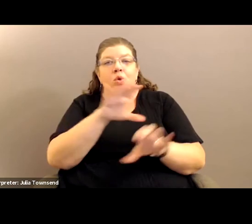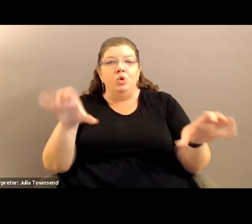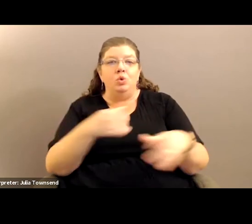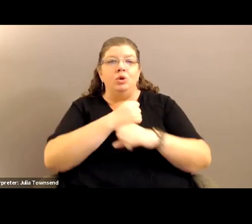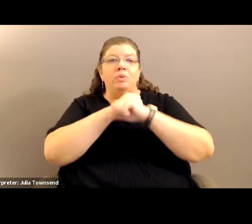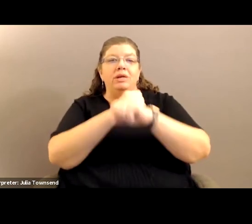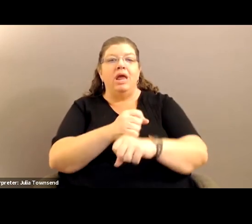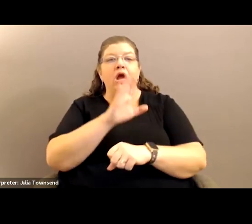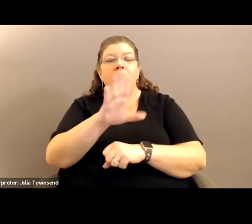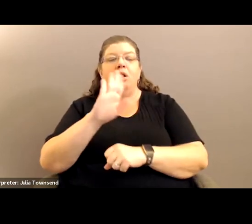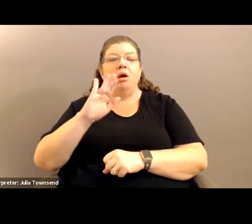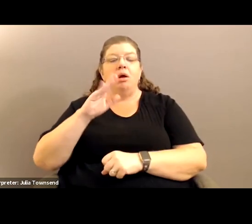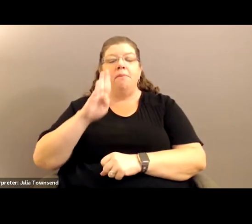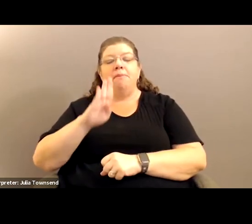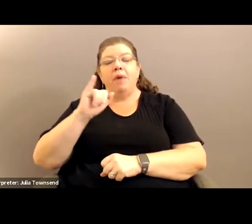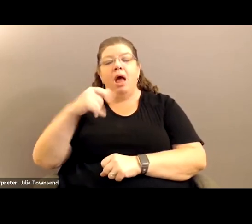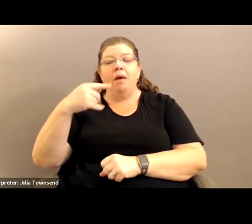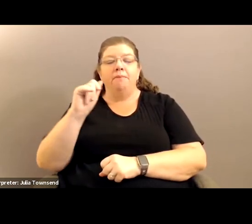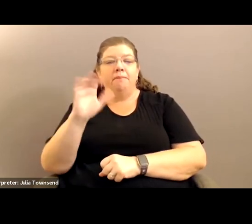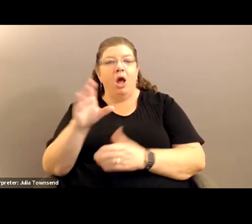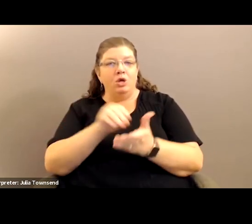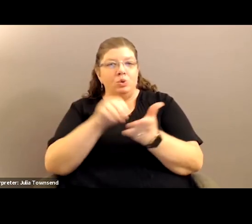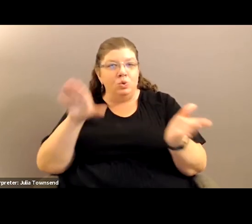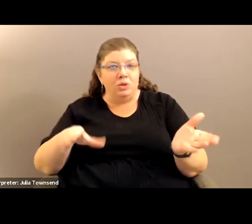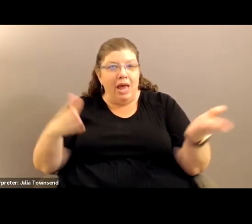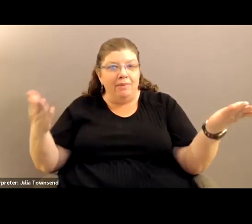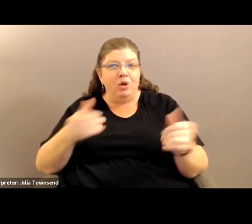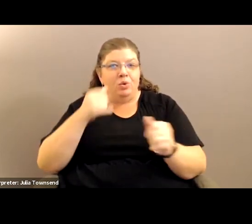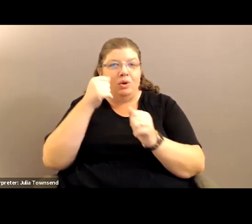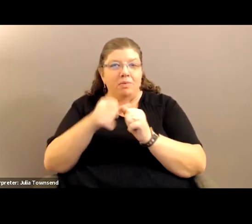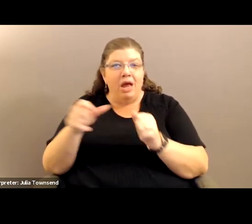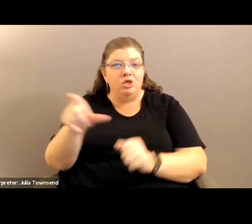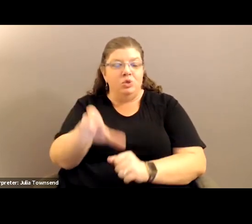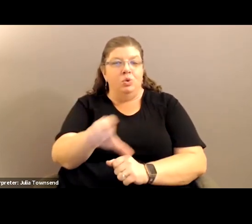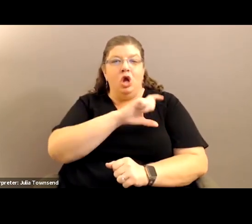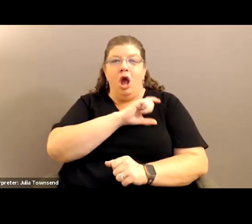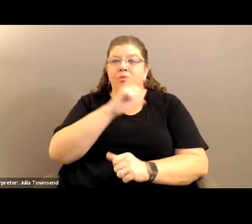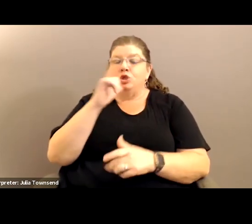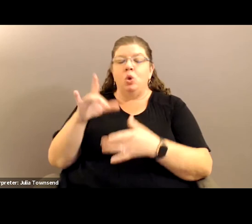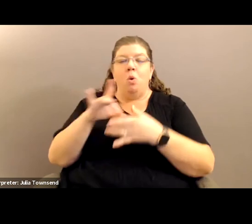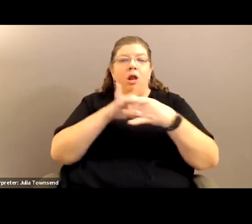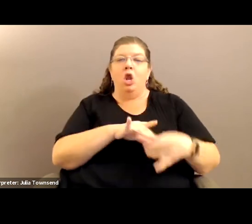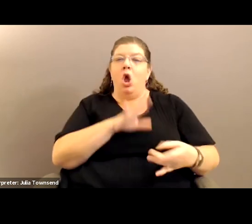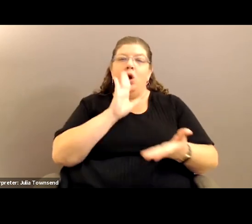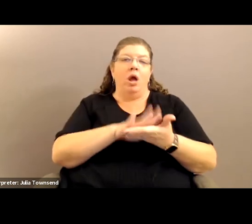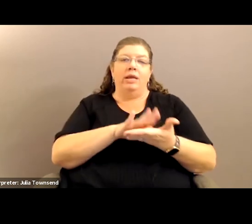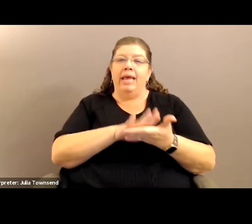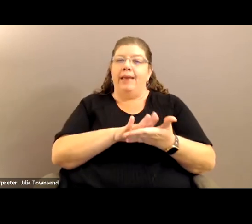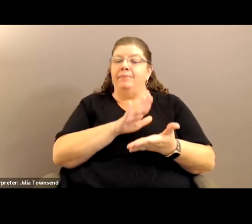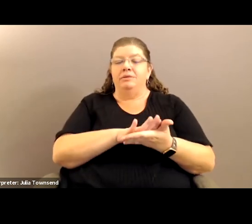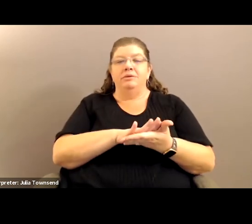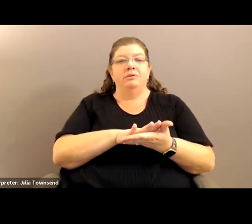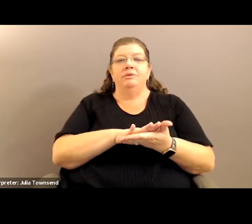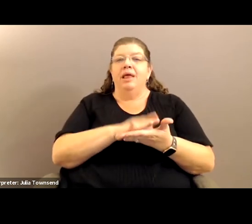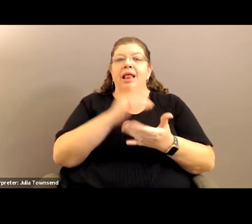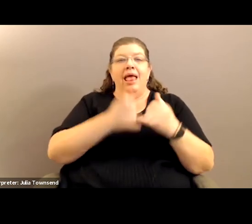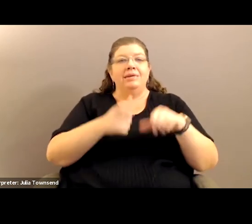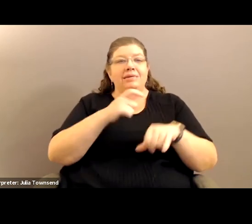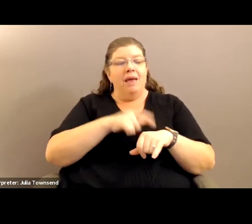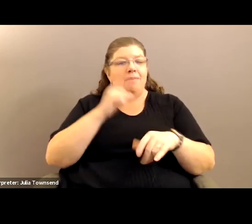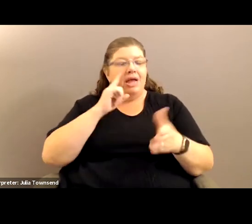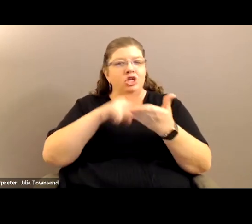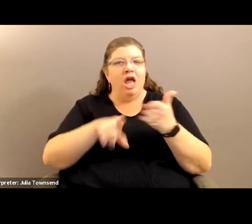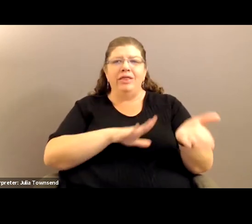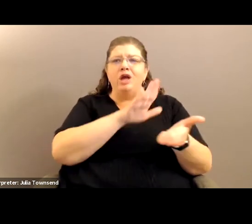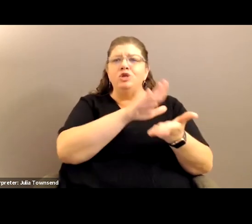bipoc students i am here today to remind you that cops don't belong on campus last time i checked these are schools not